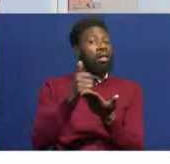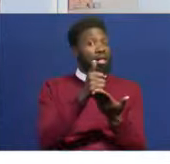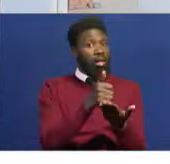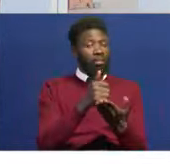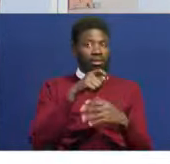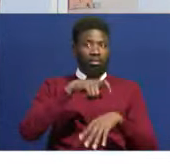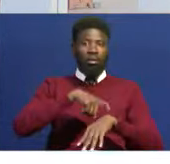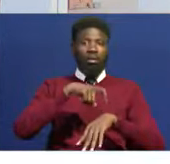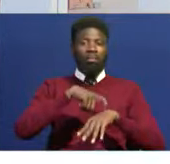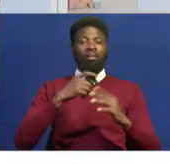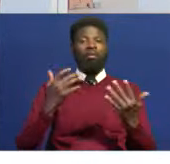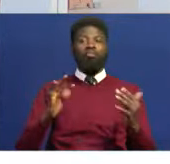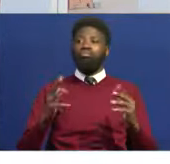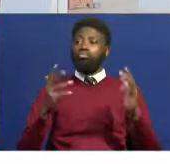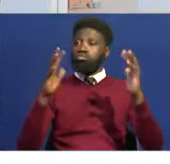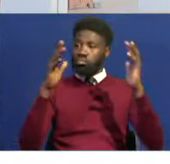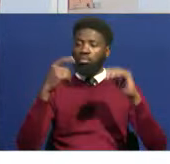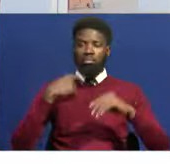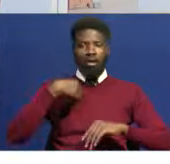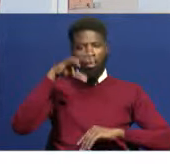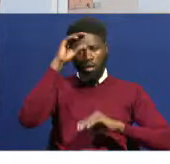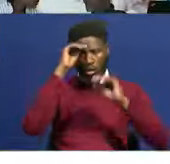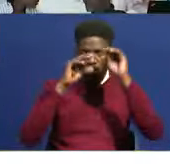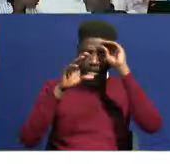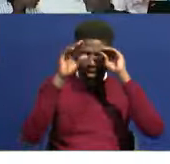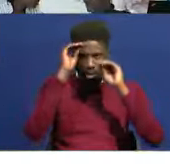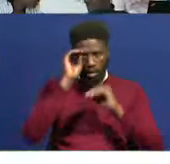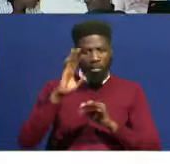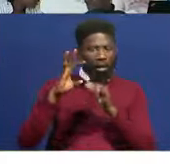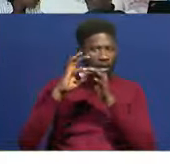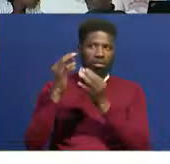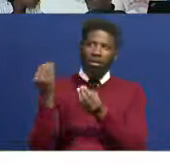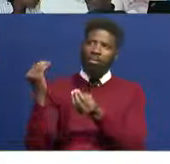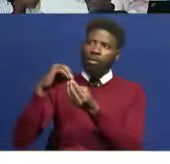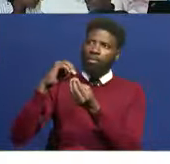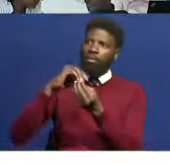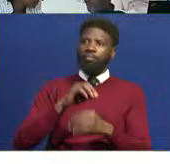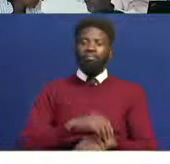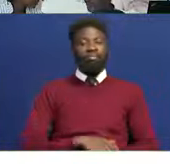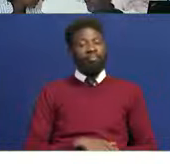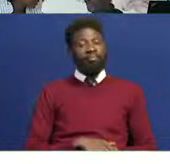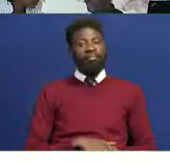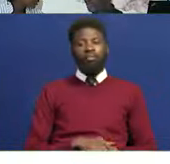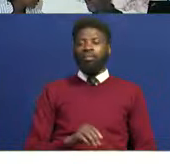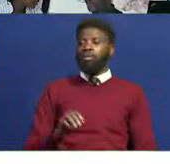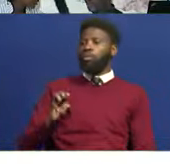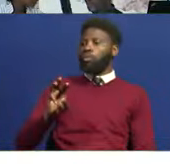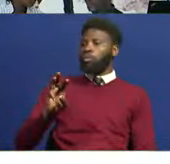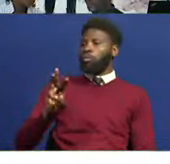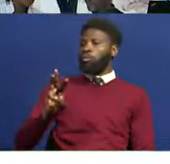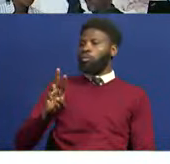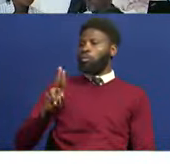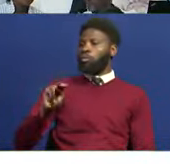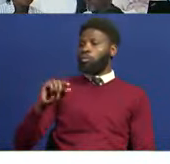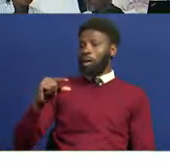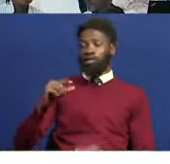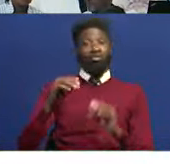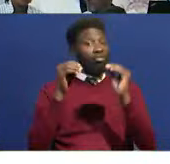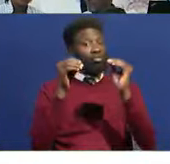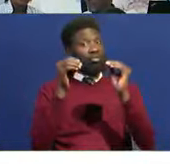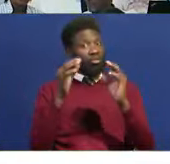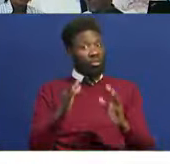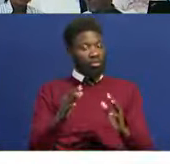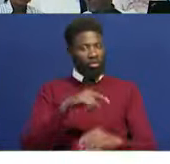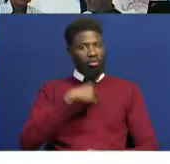in such a festival, when I come, I get to learn more about their culture. His sentiments were shared by Wang Xinyu, a Chinese teacher at the